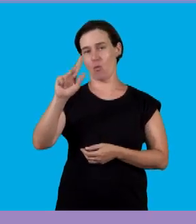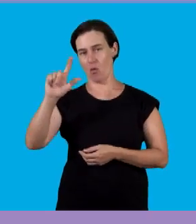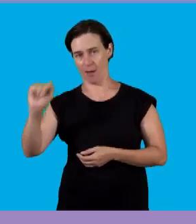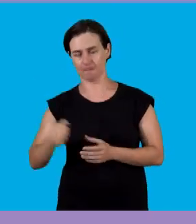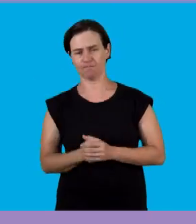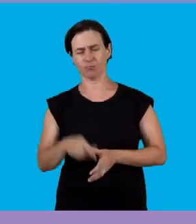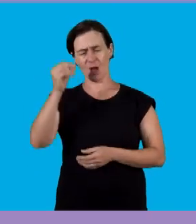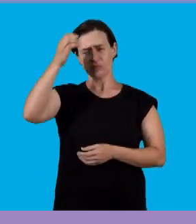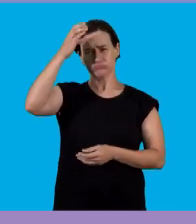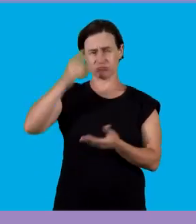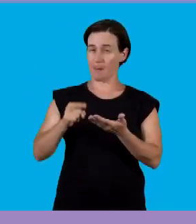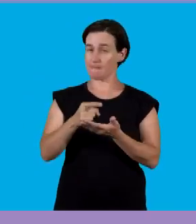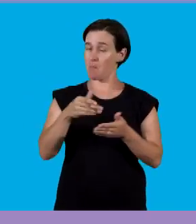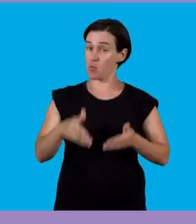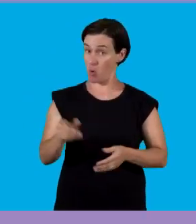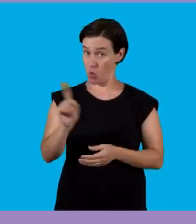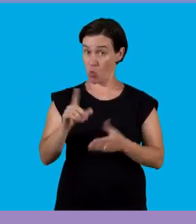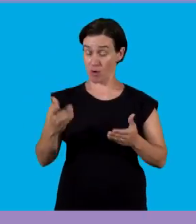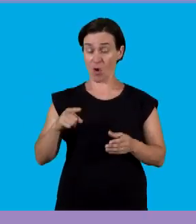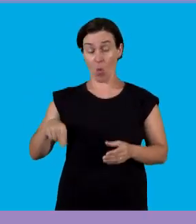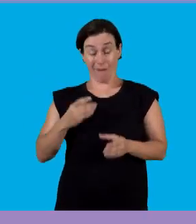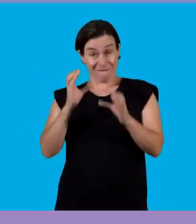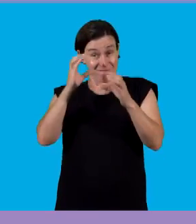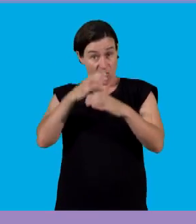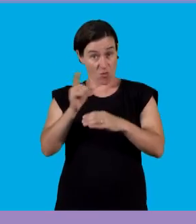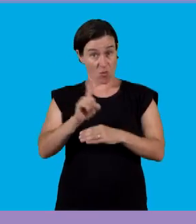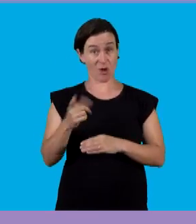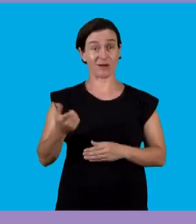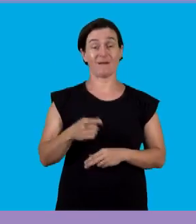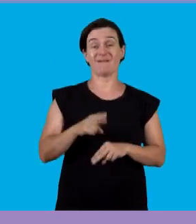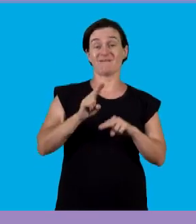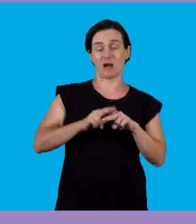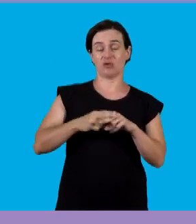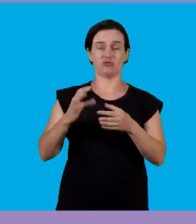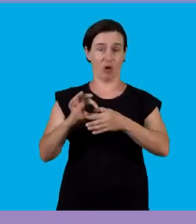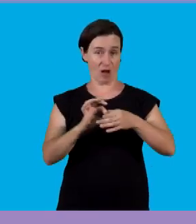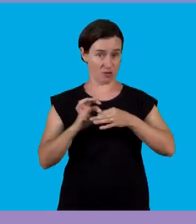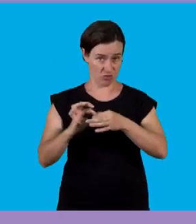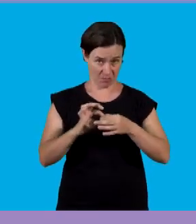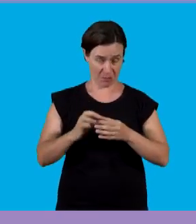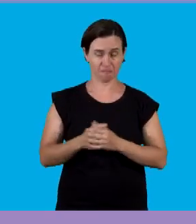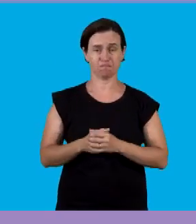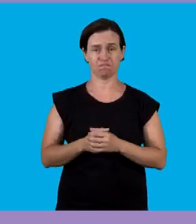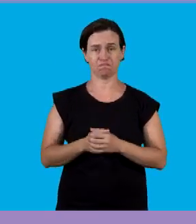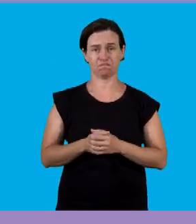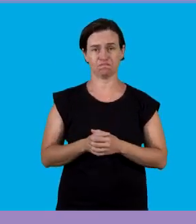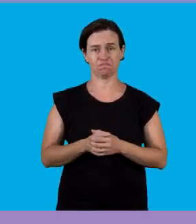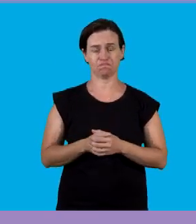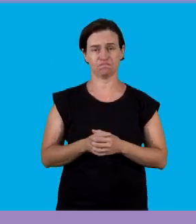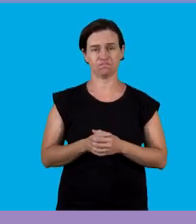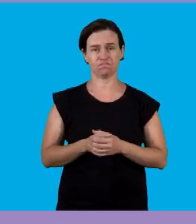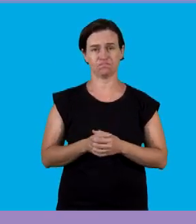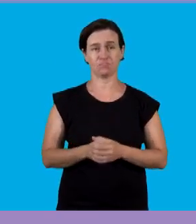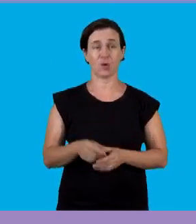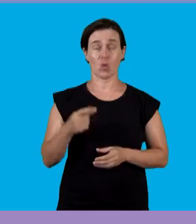map today. Our concept map here, of course, our focus is functions and relationships. So we are going